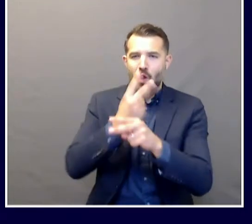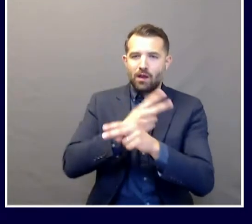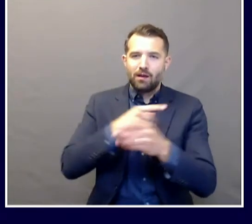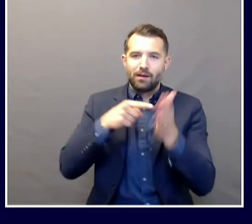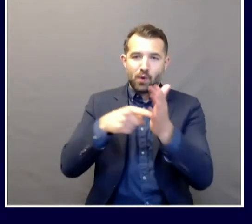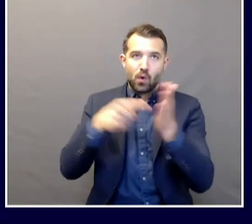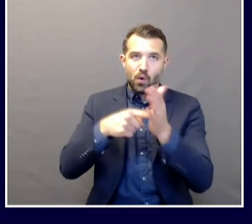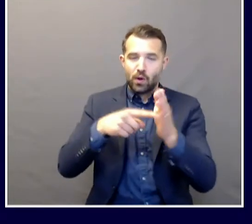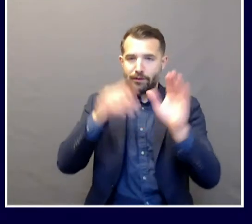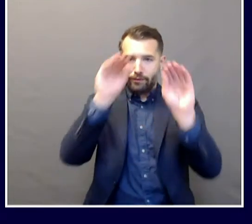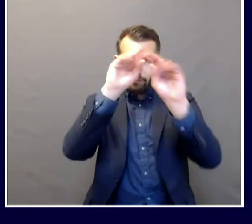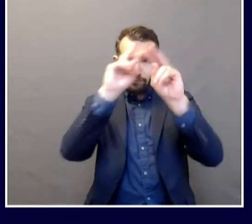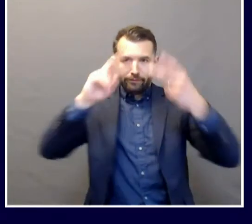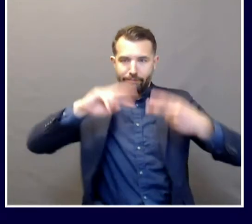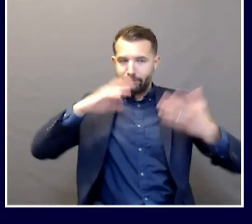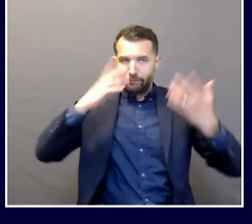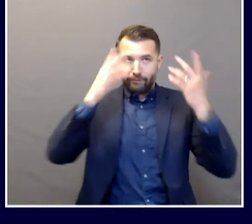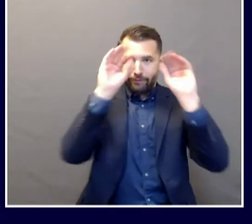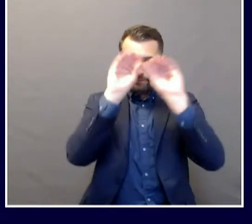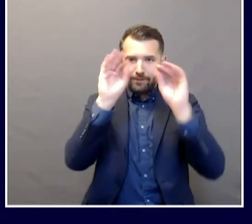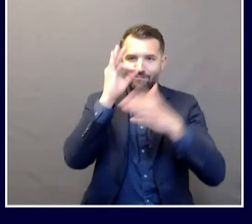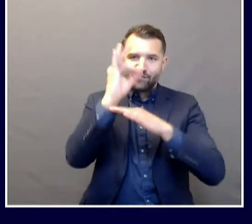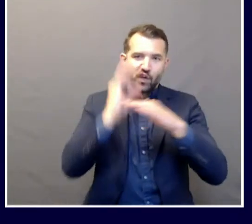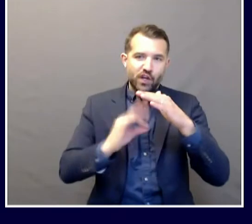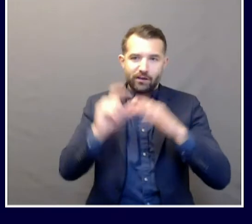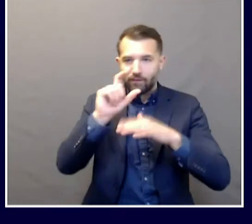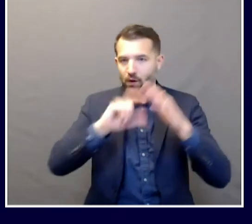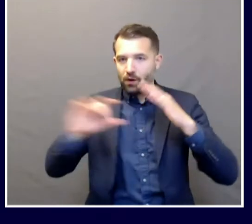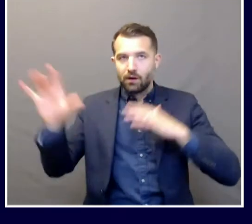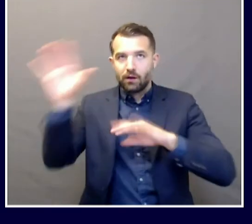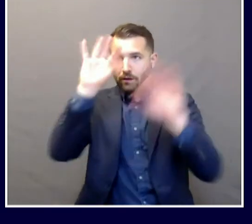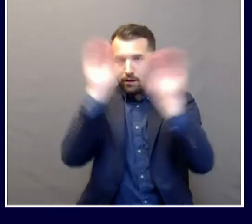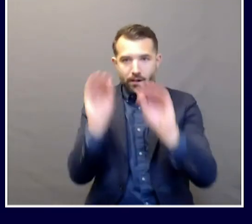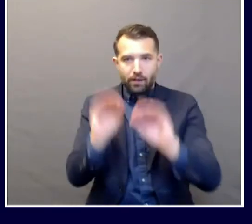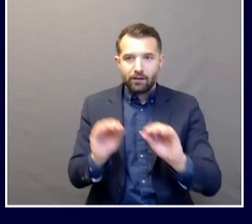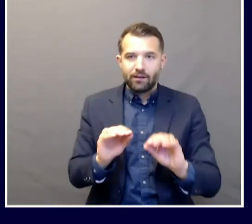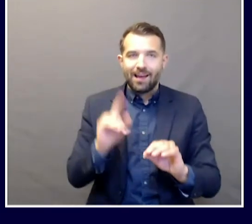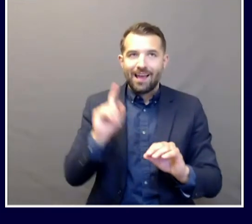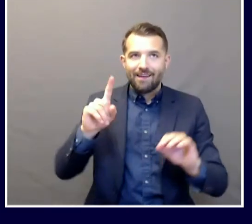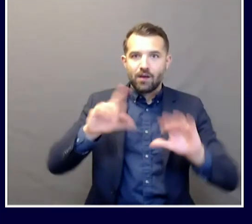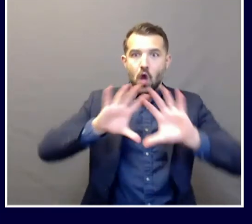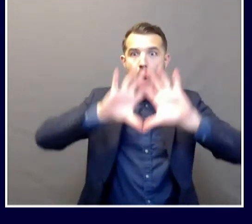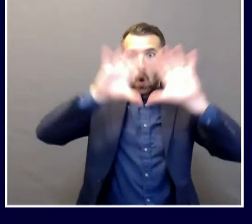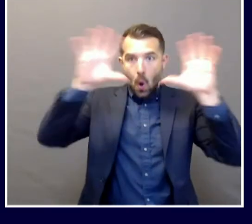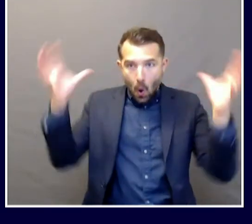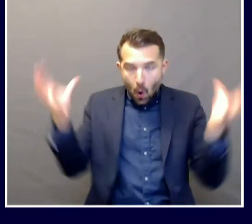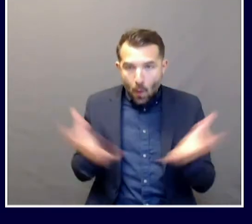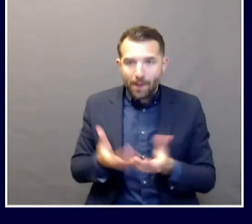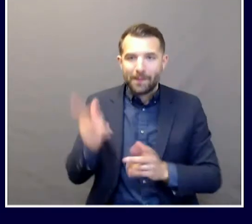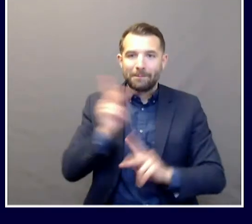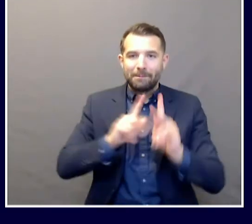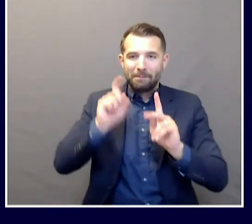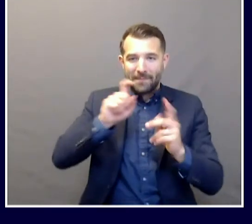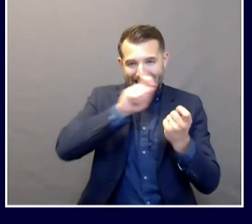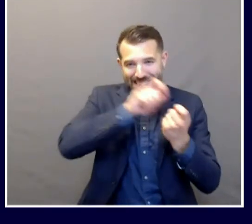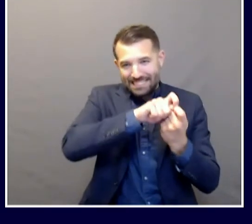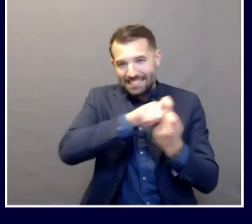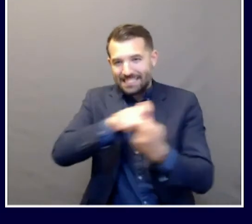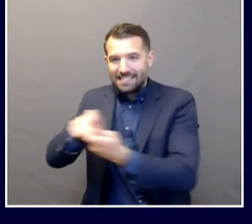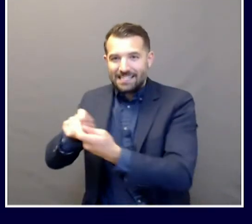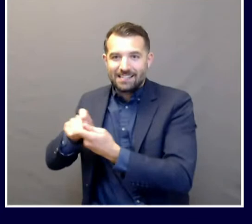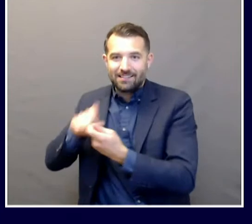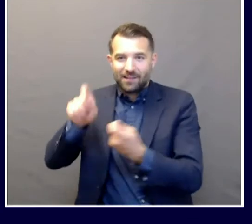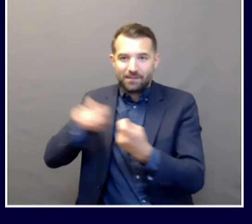level immunity. You've got to Right. account for everyone in the compartment. So you can't just Right. say this age group with